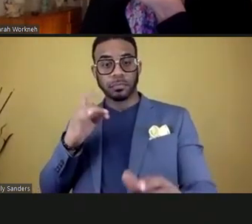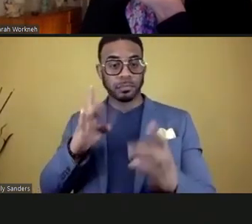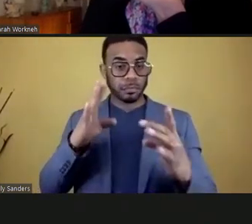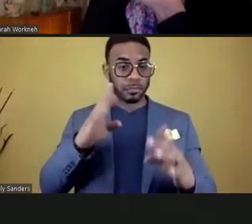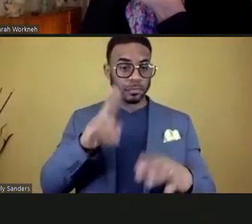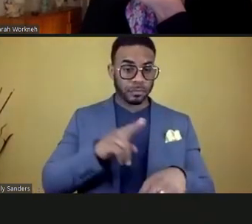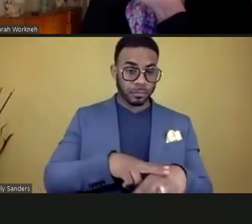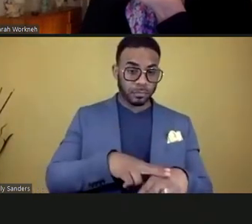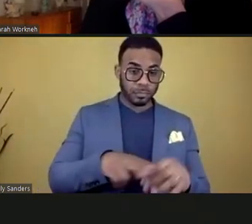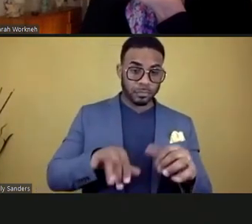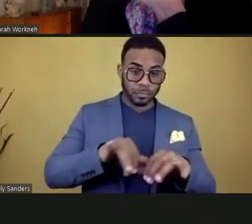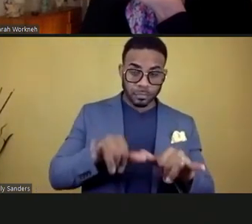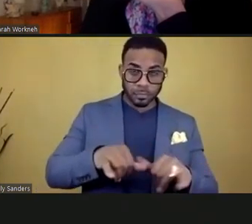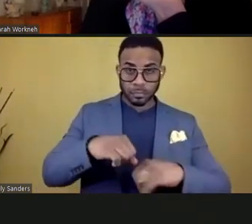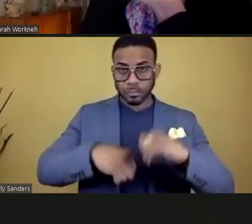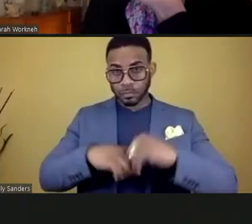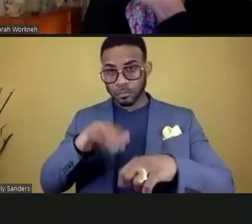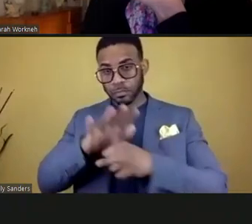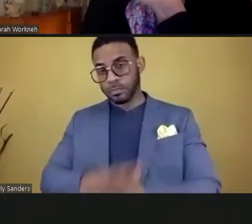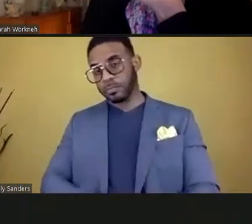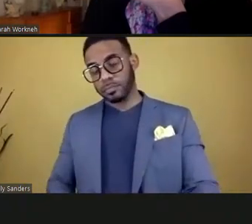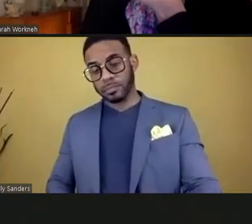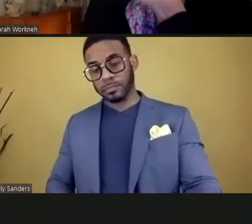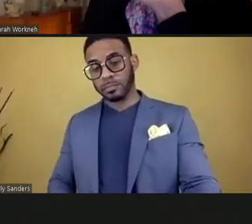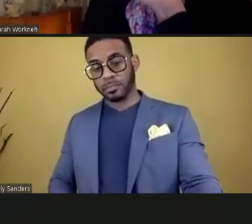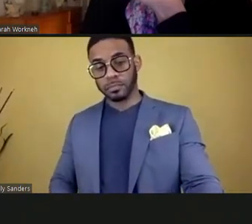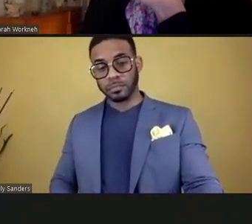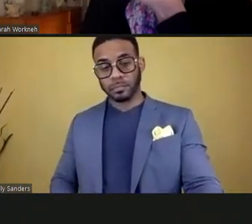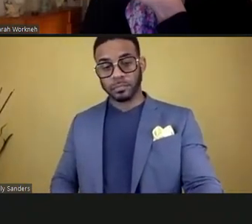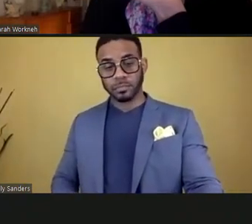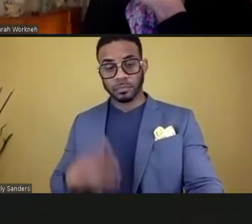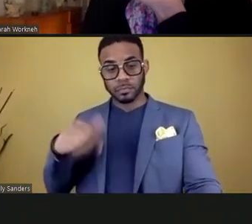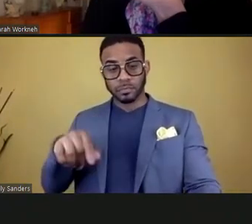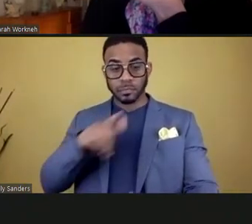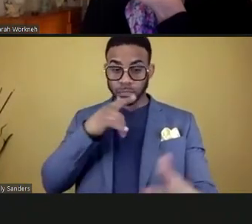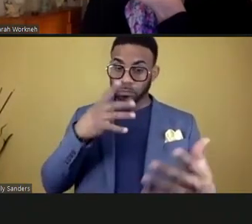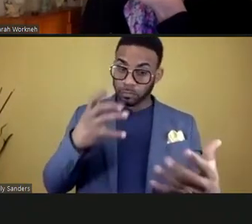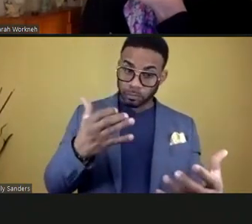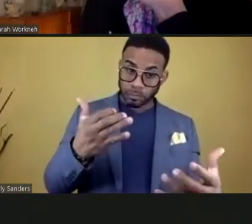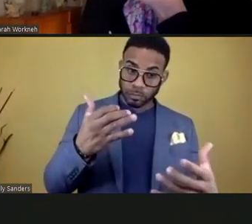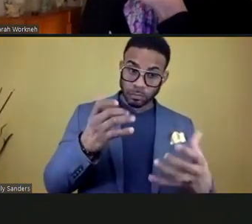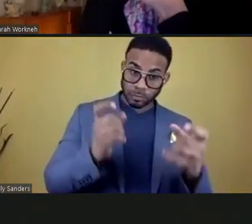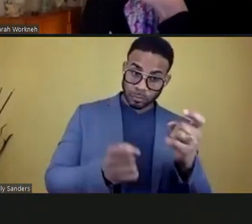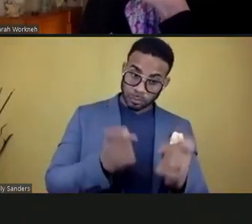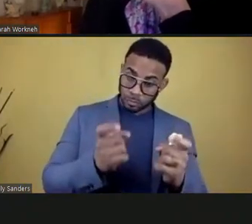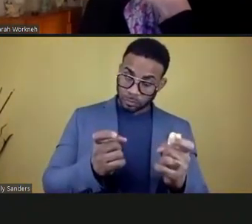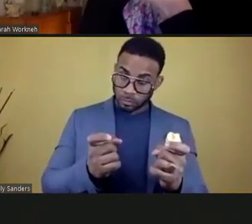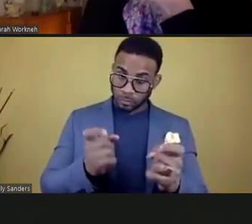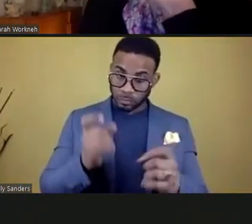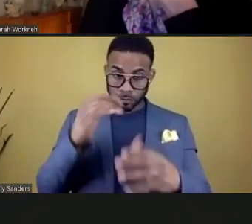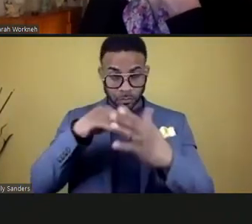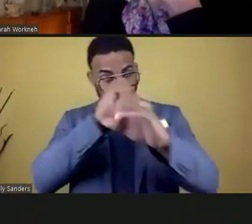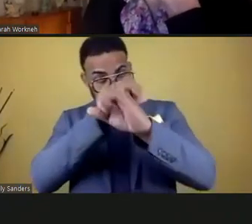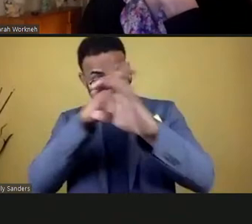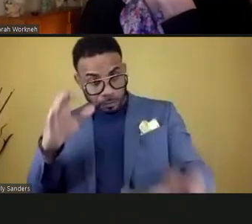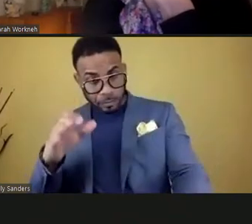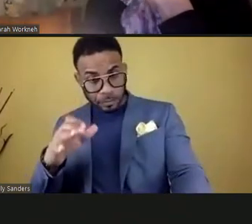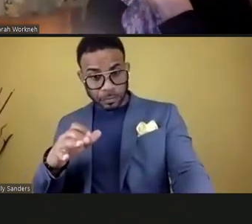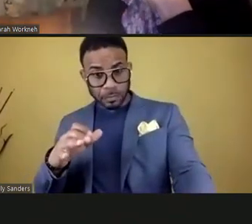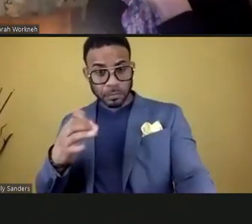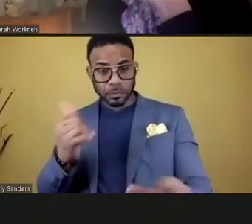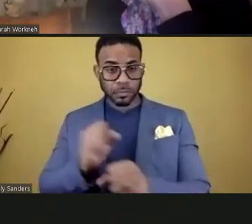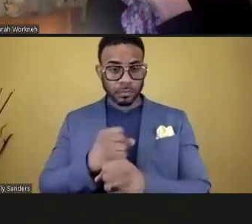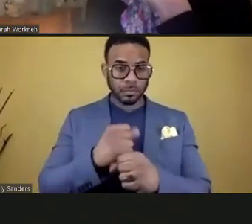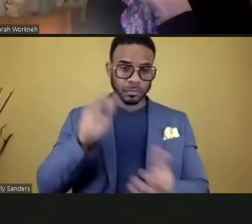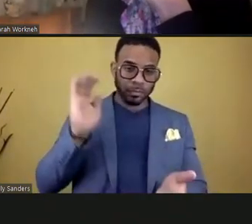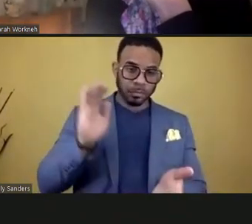normative systems and structures of oppression. And for those who want to revive and reimagine and try to create